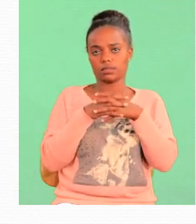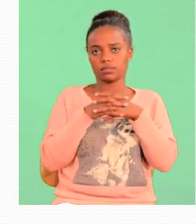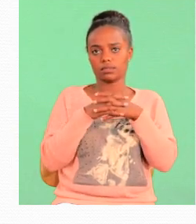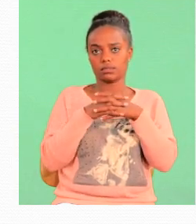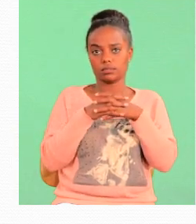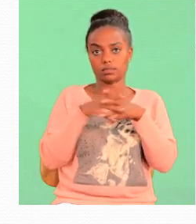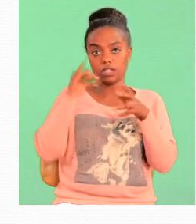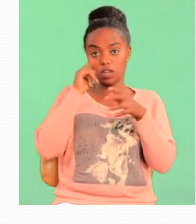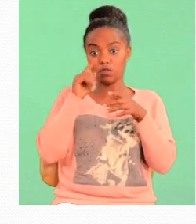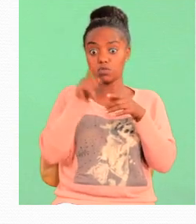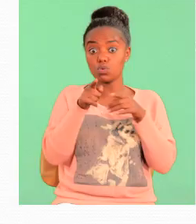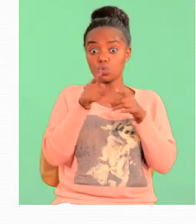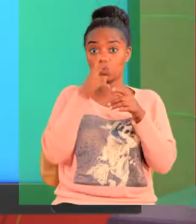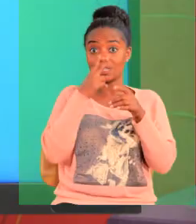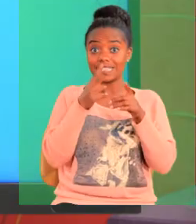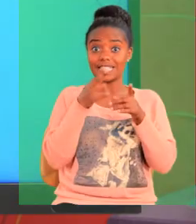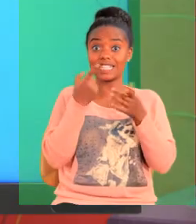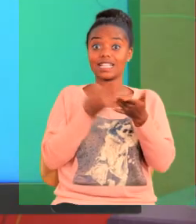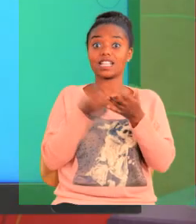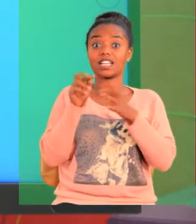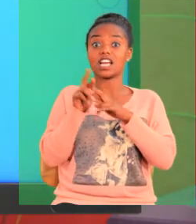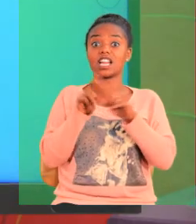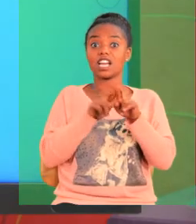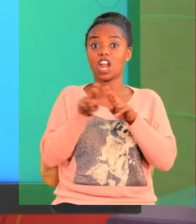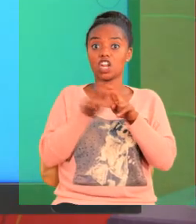1, 3. If you take this relation,